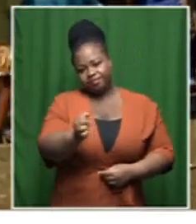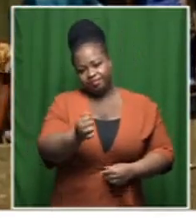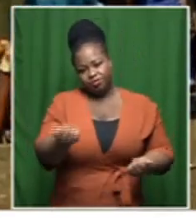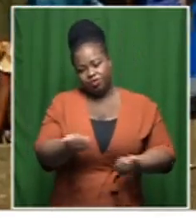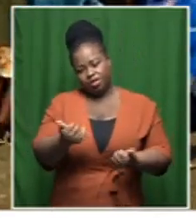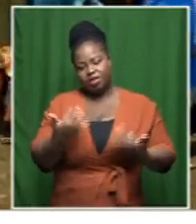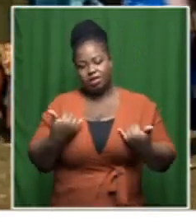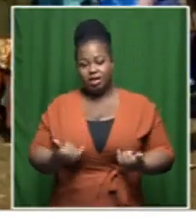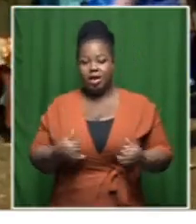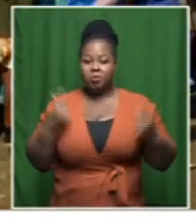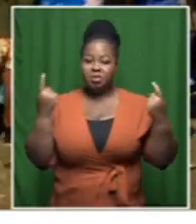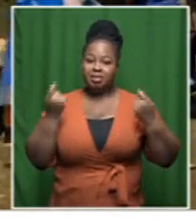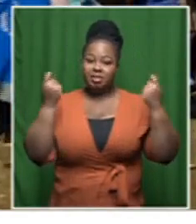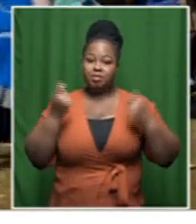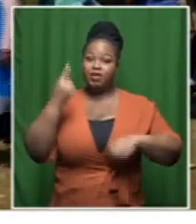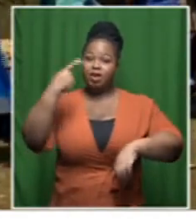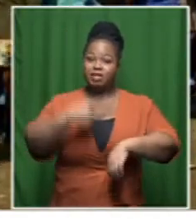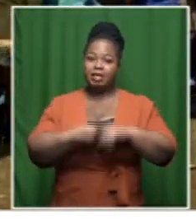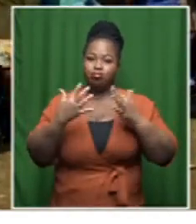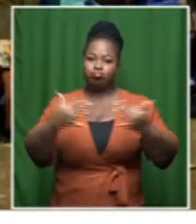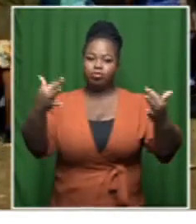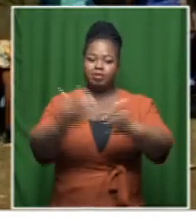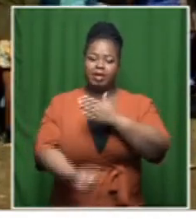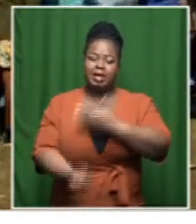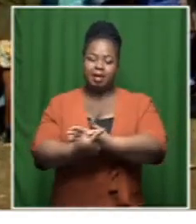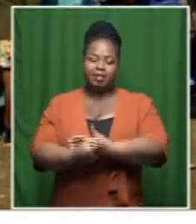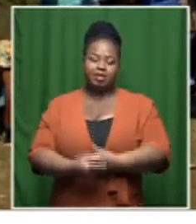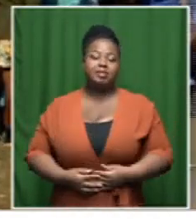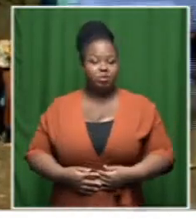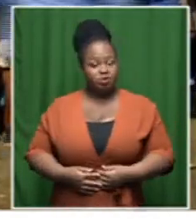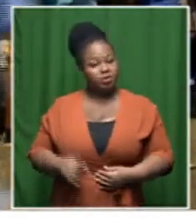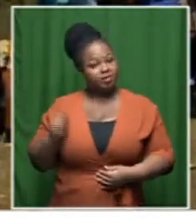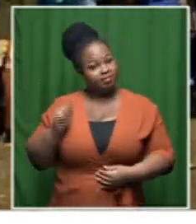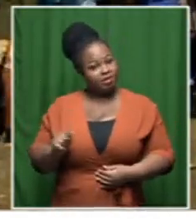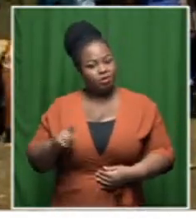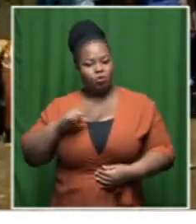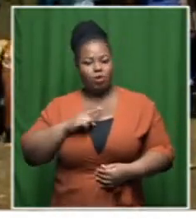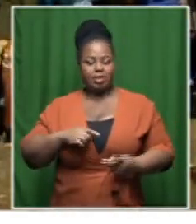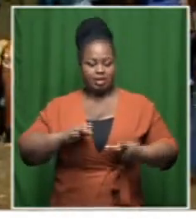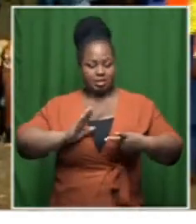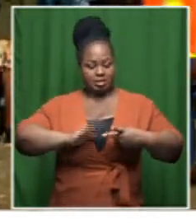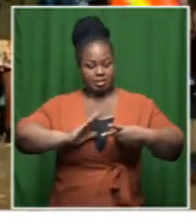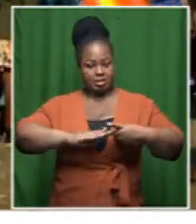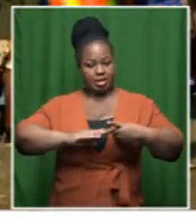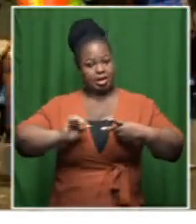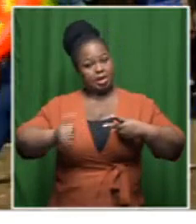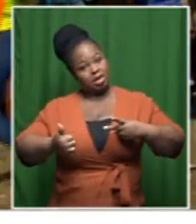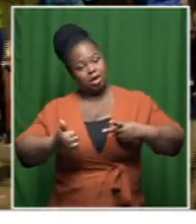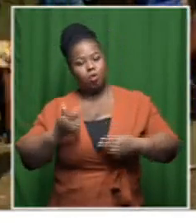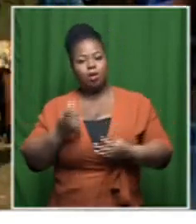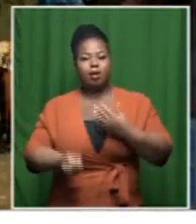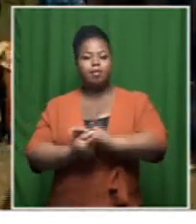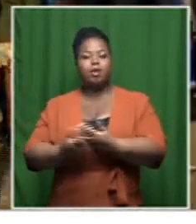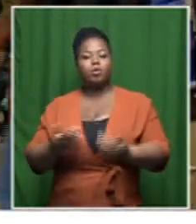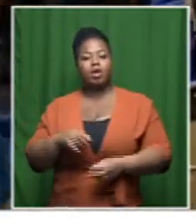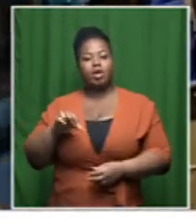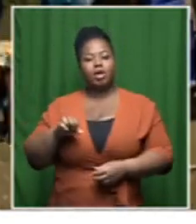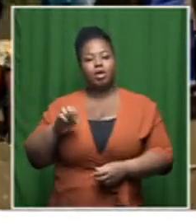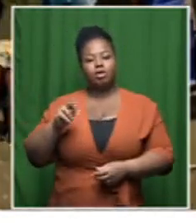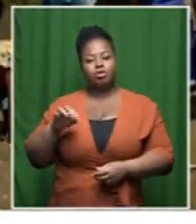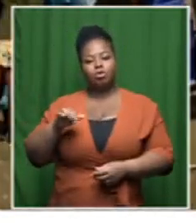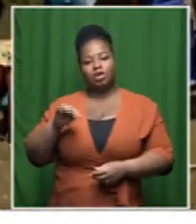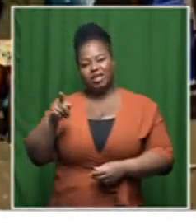this particular ceremony for the first time since COVID-19. This is the first leg, as I told you. The main one is also going to be held at Enyokeni Palace in